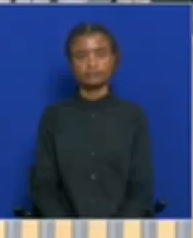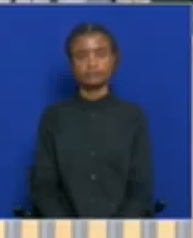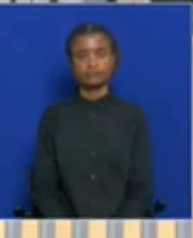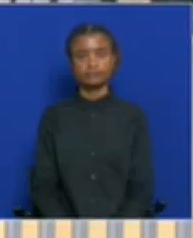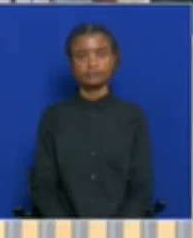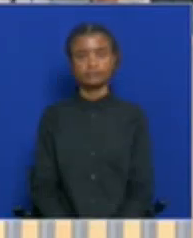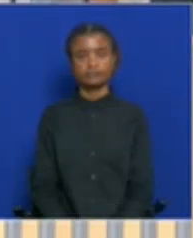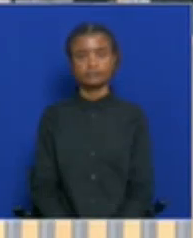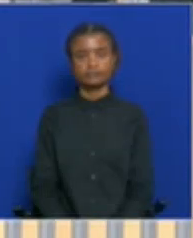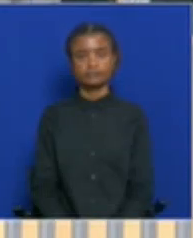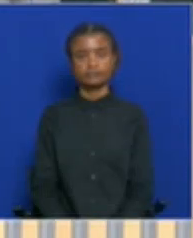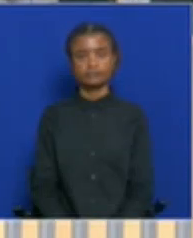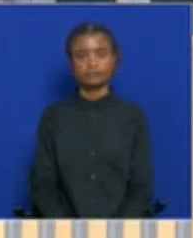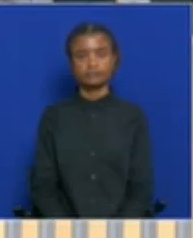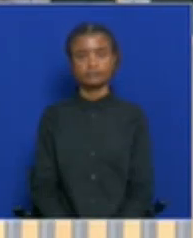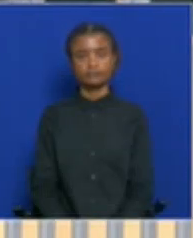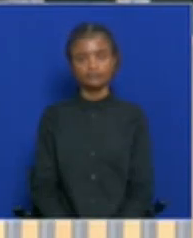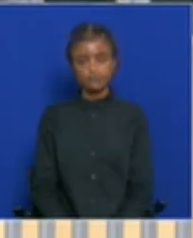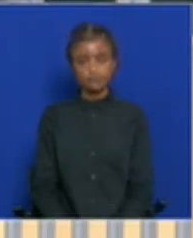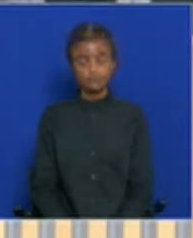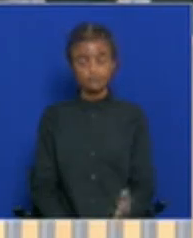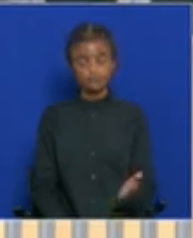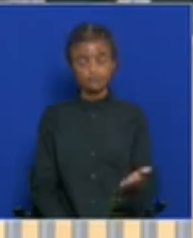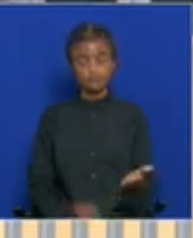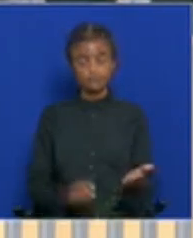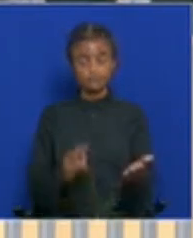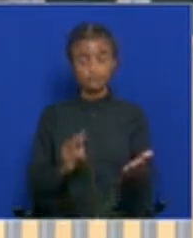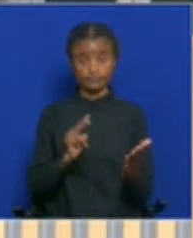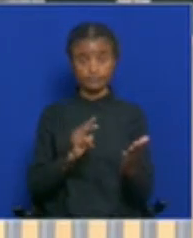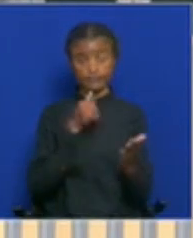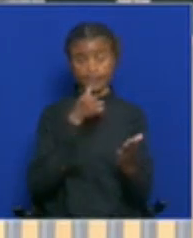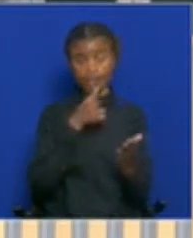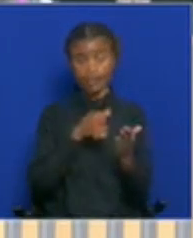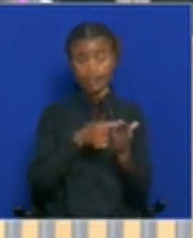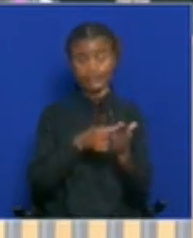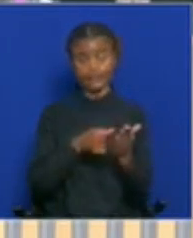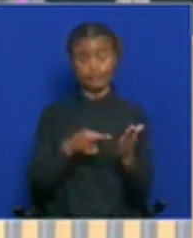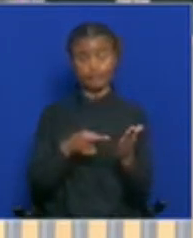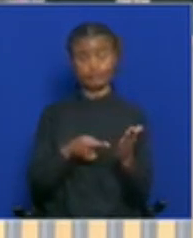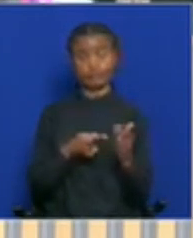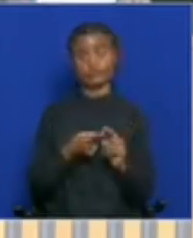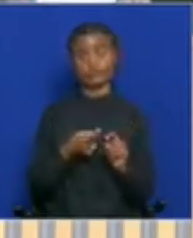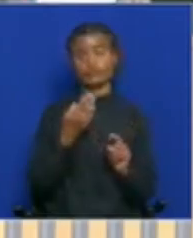There is a letter from Advocate Johnson